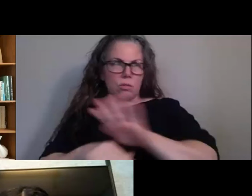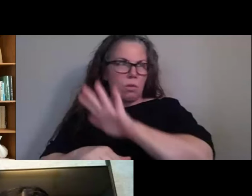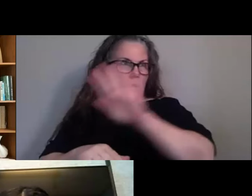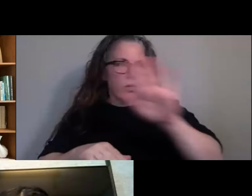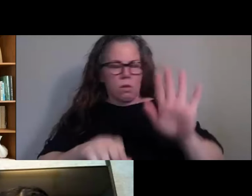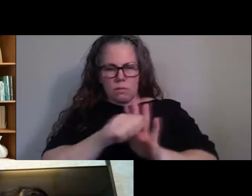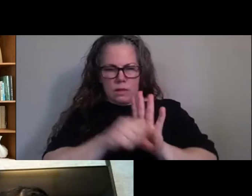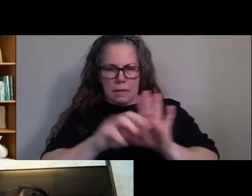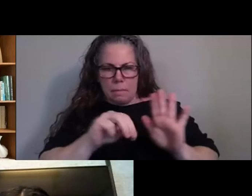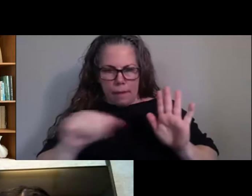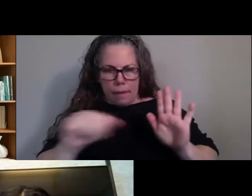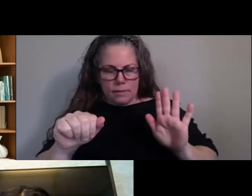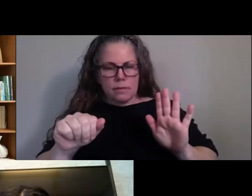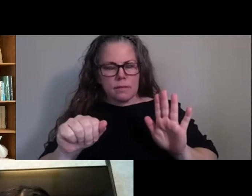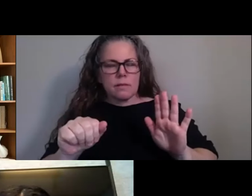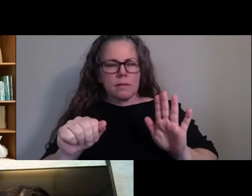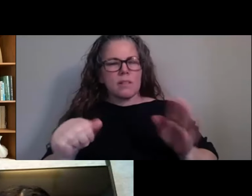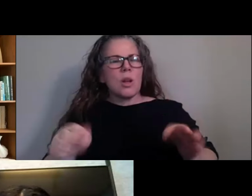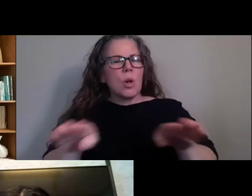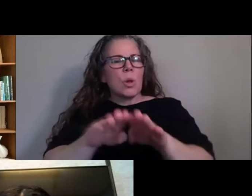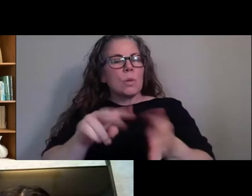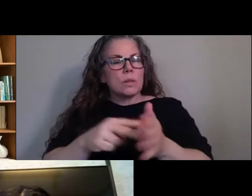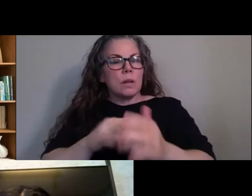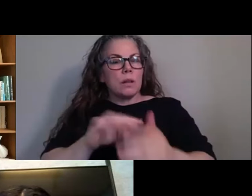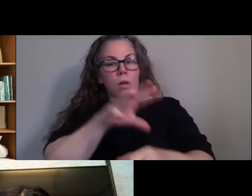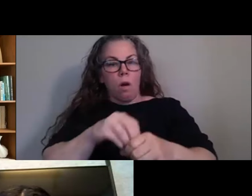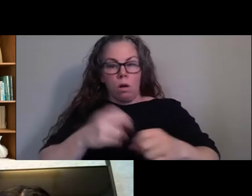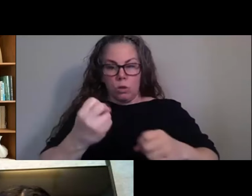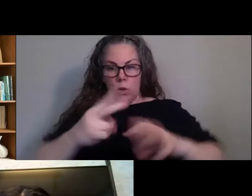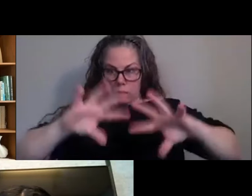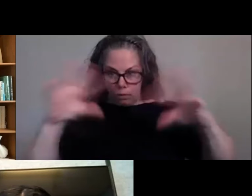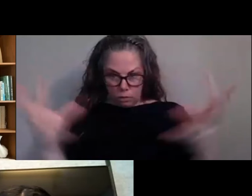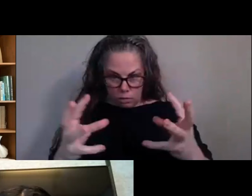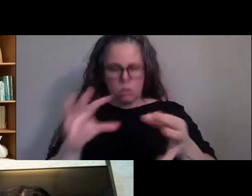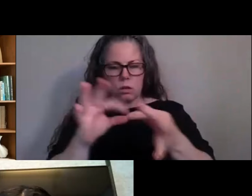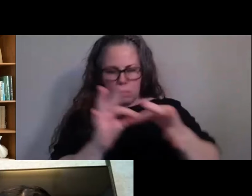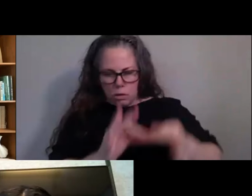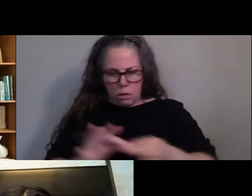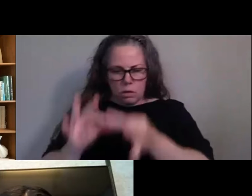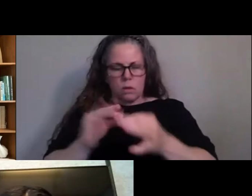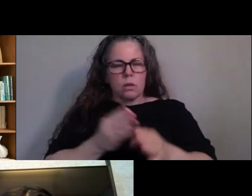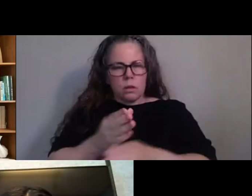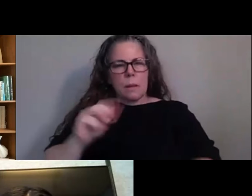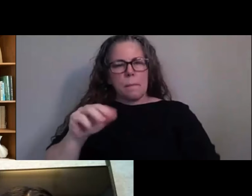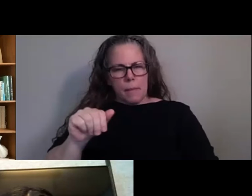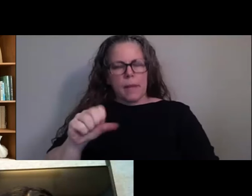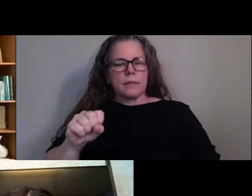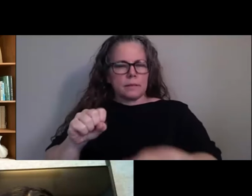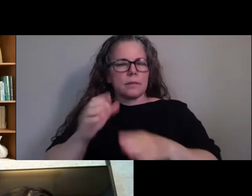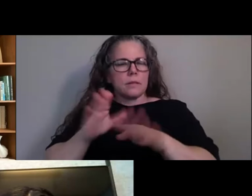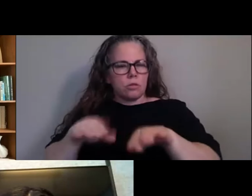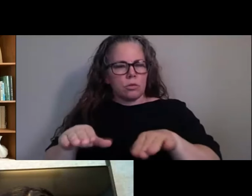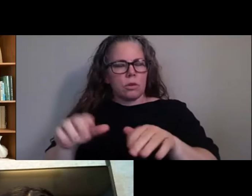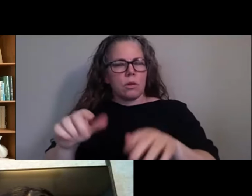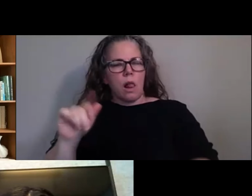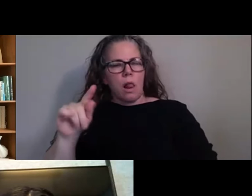state. We're a closed coalition, meaning that all of those centers are part of Mass Children's Alliance, and there are no